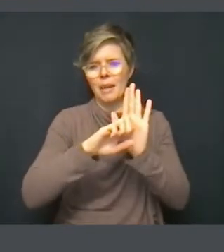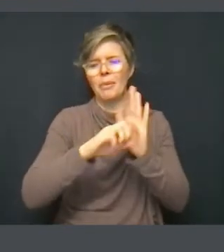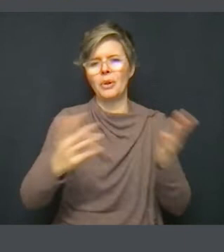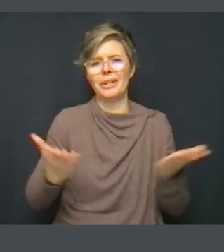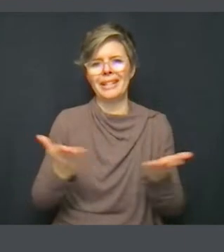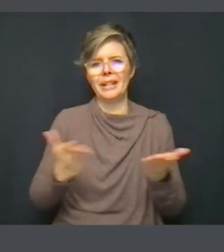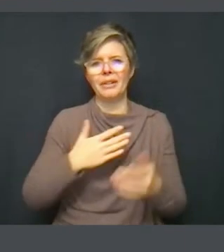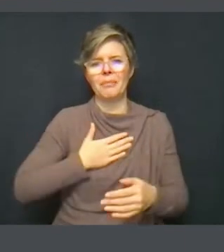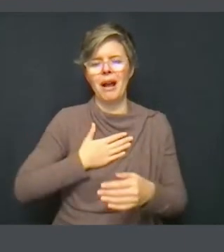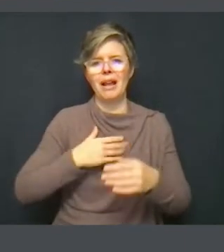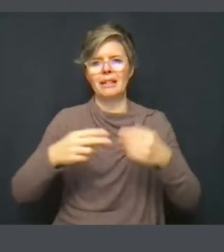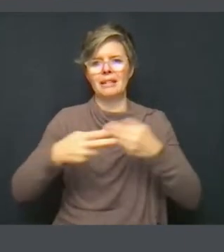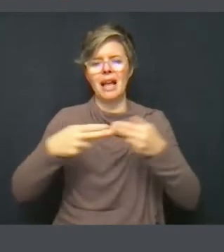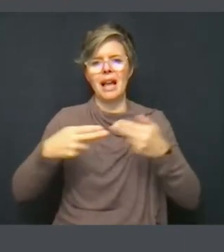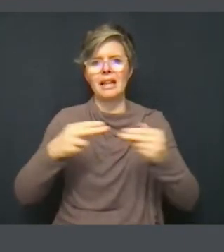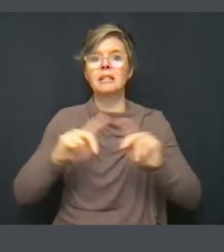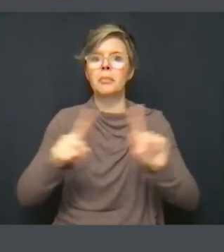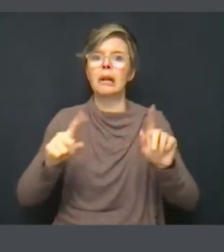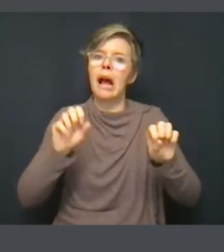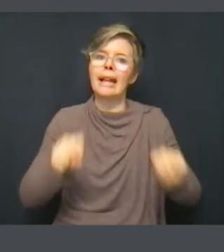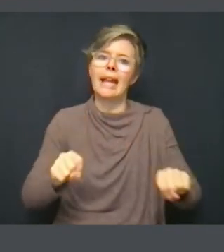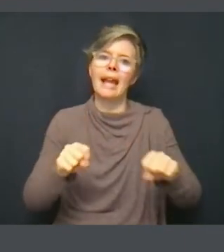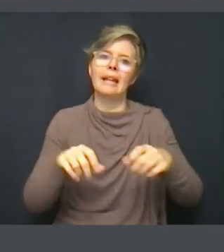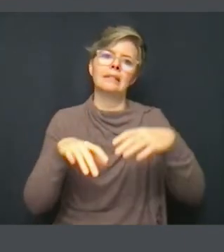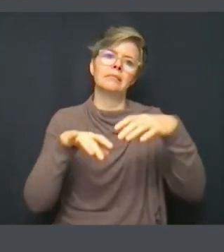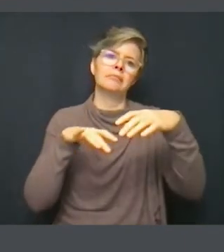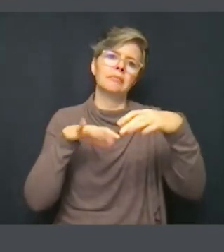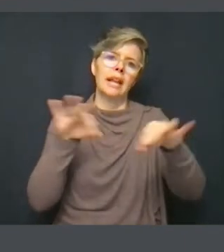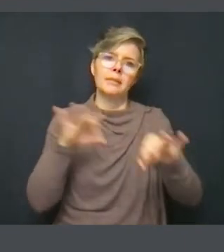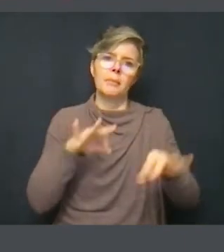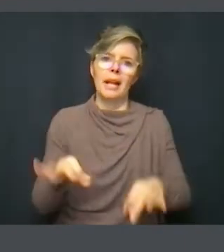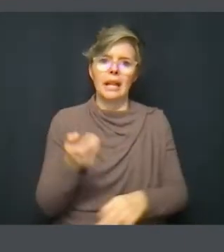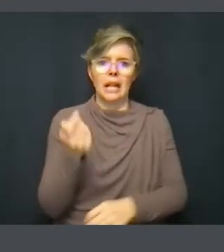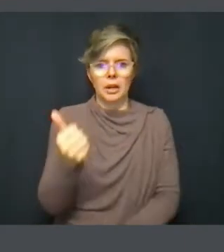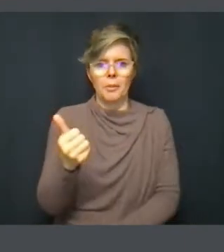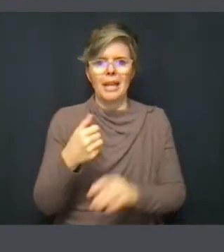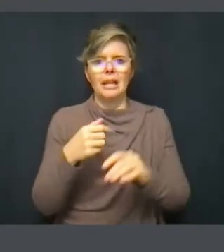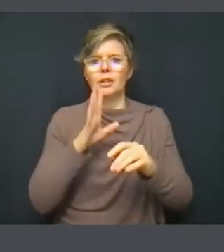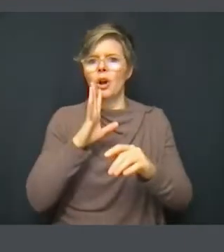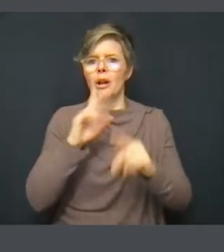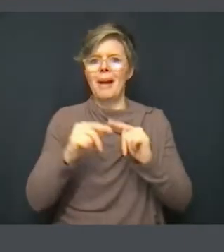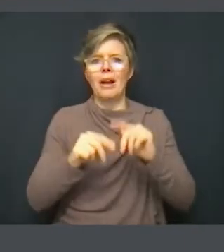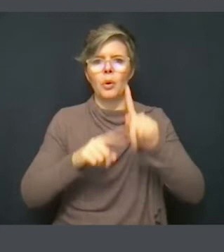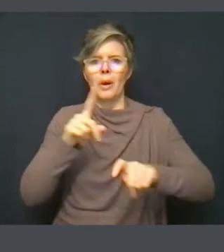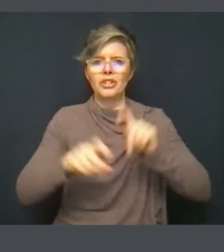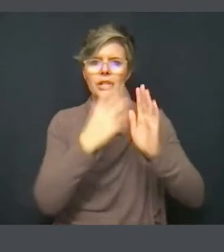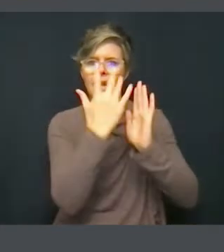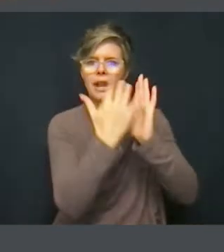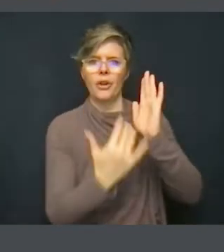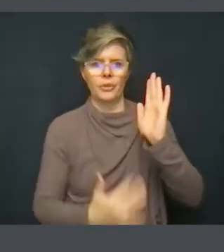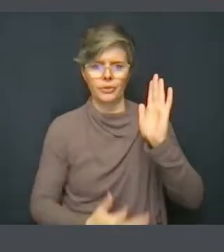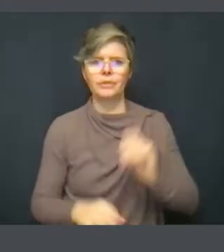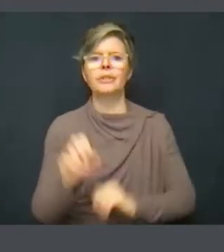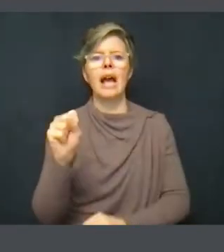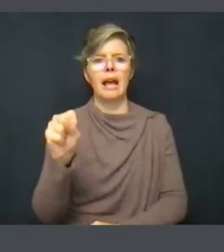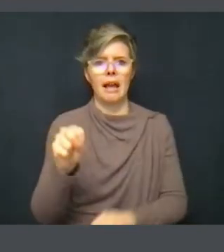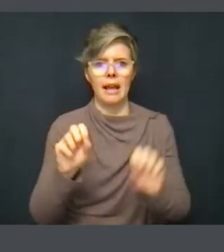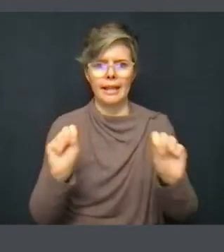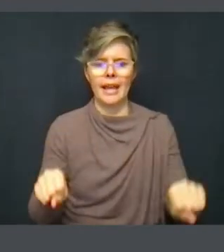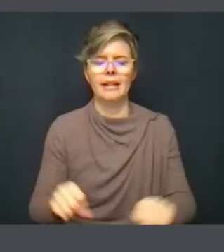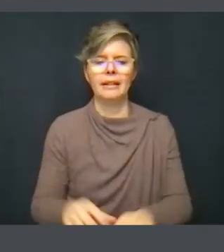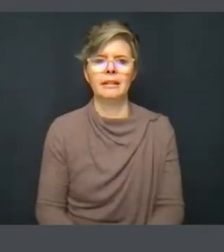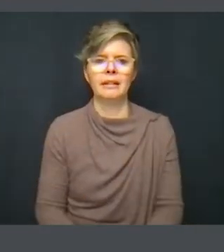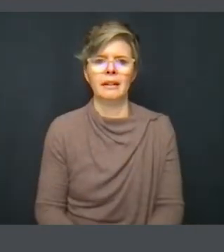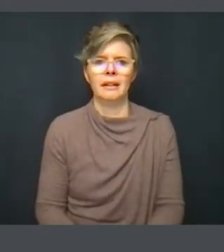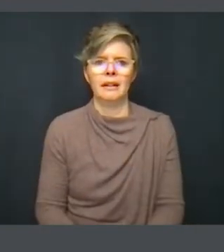can talk about some questionnaires that are available. Maybe I'll put some of those together when I send Lisa like a list of